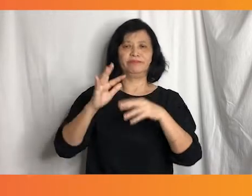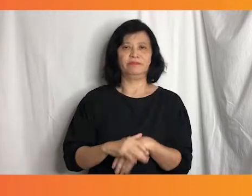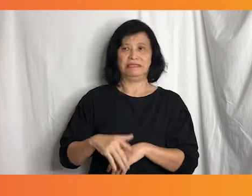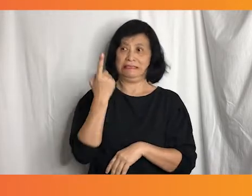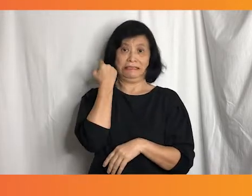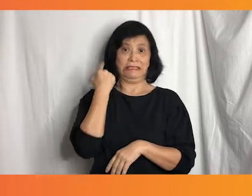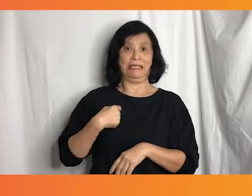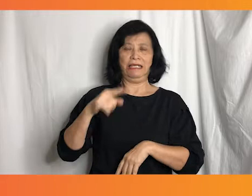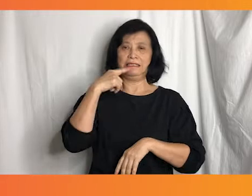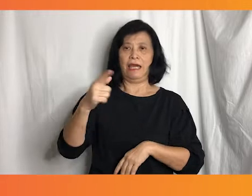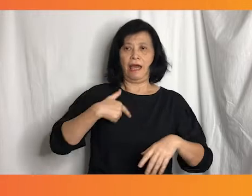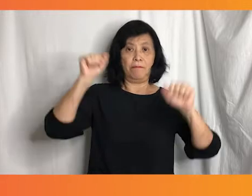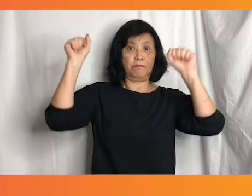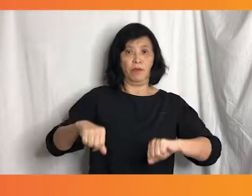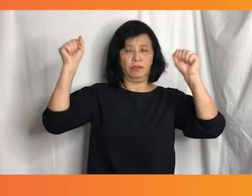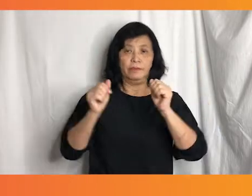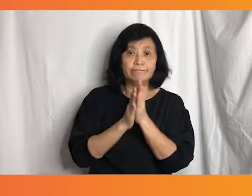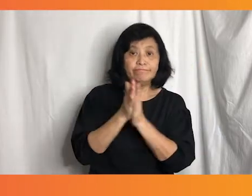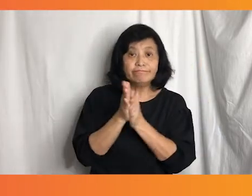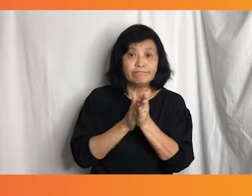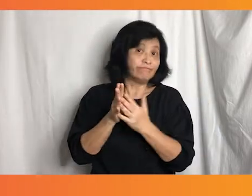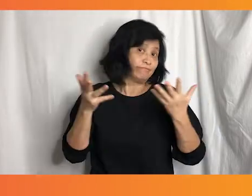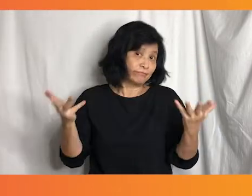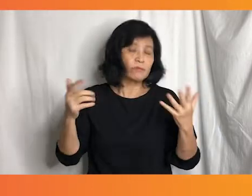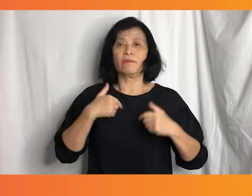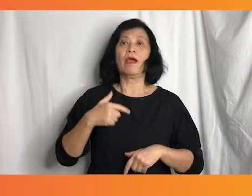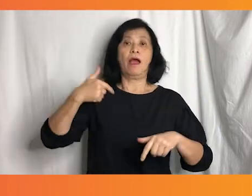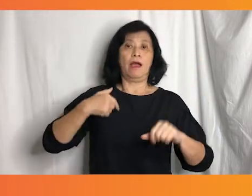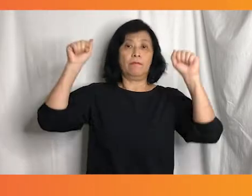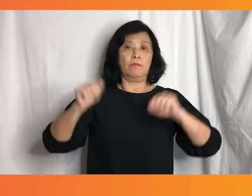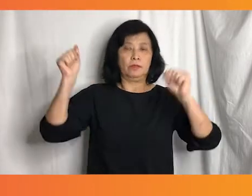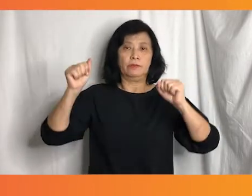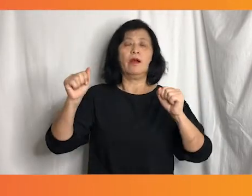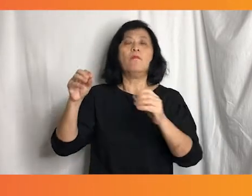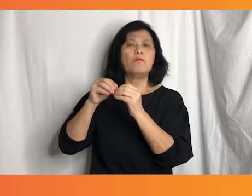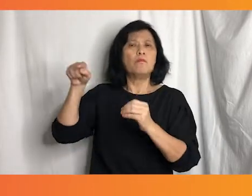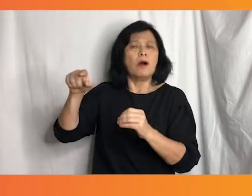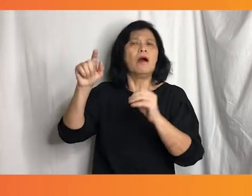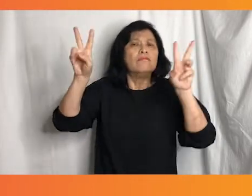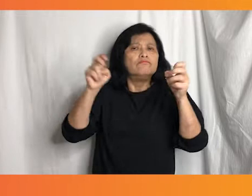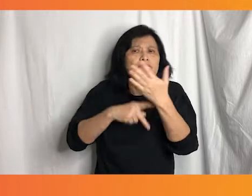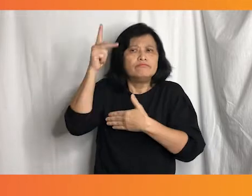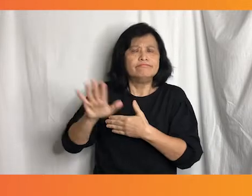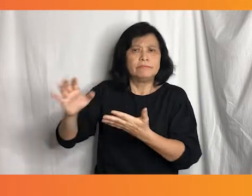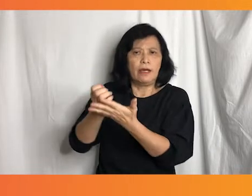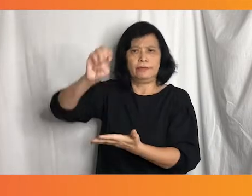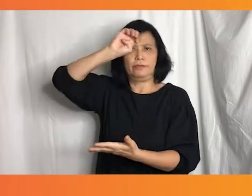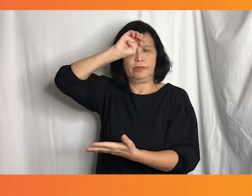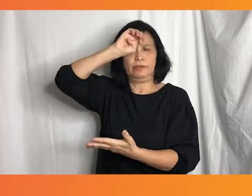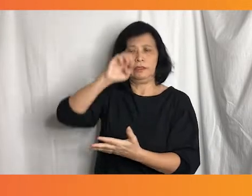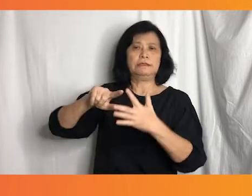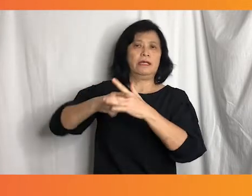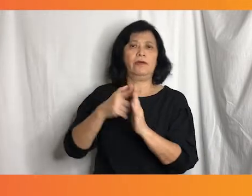mentioned about the I'mPOSSIBLE initiative. Well, I'mPOSSIBLE is an education program developed by the Agitos